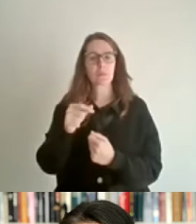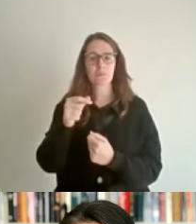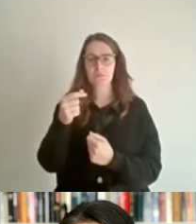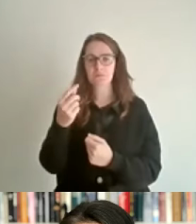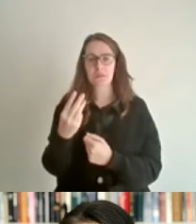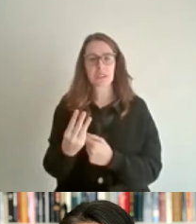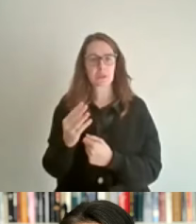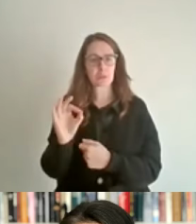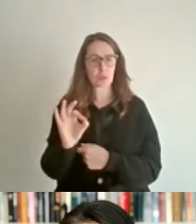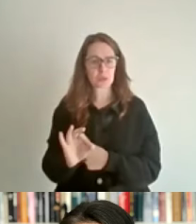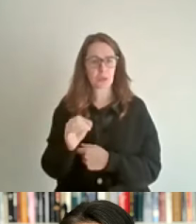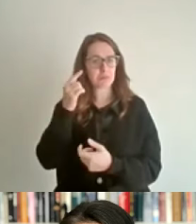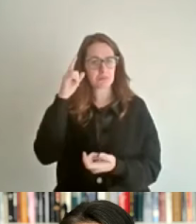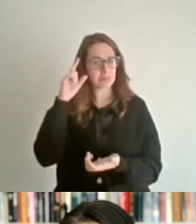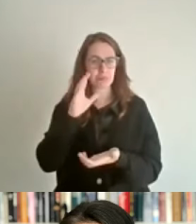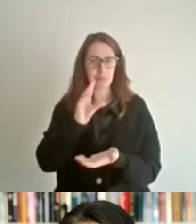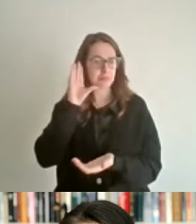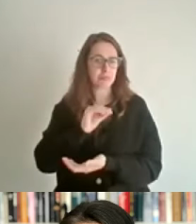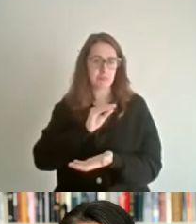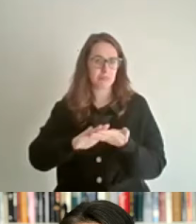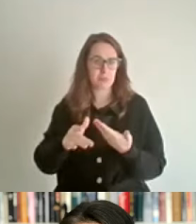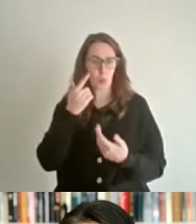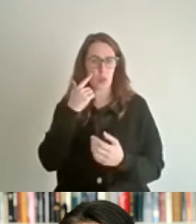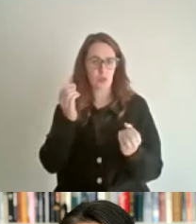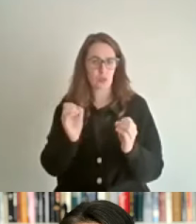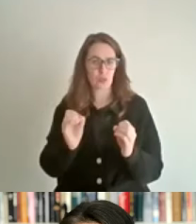not aware of any underrepresented groups.